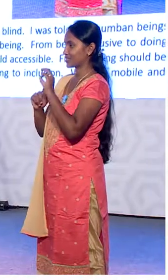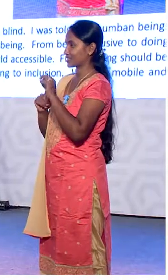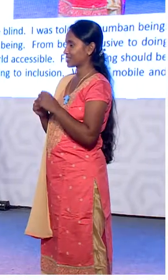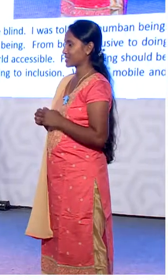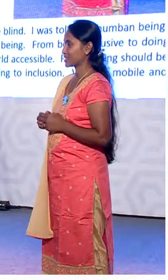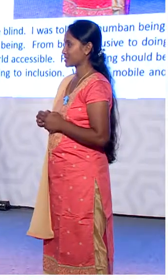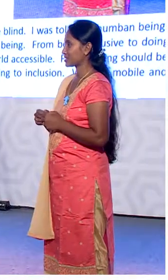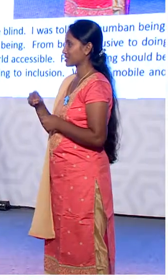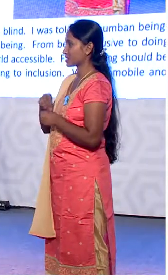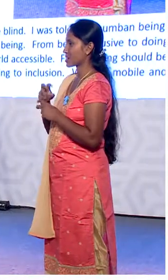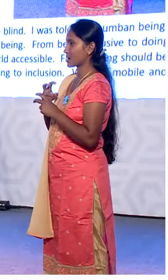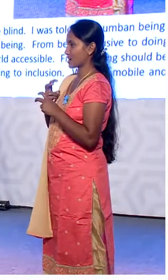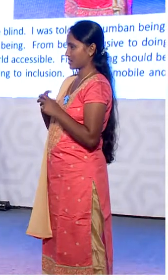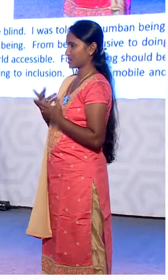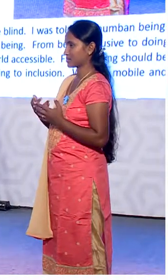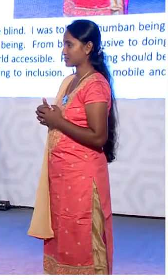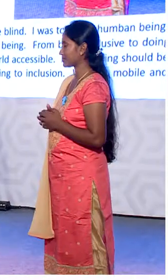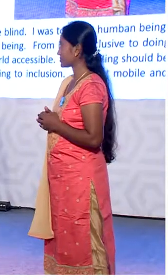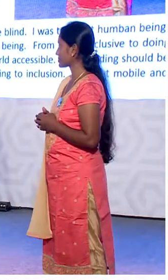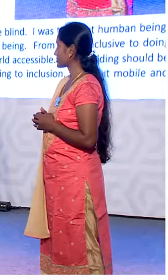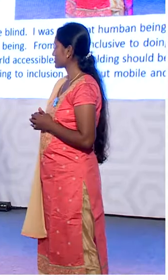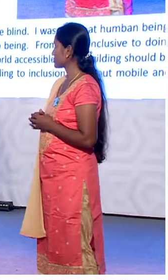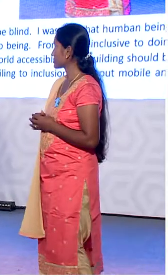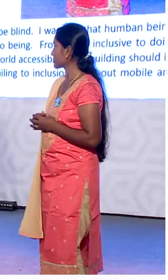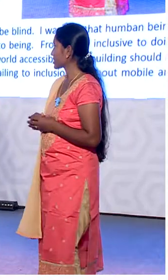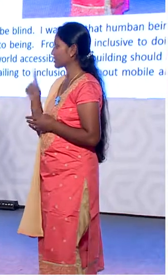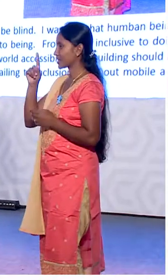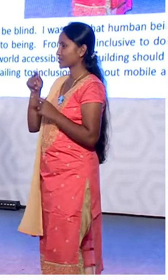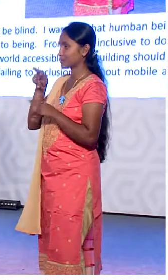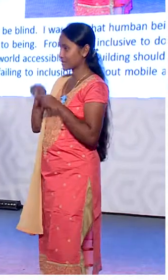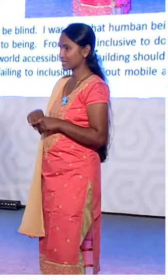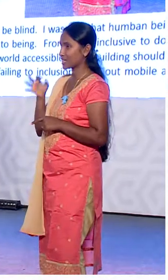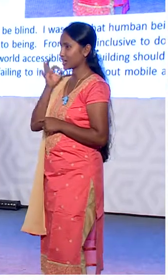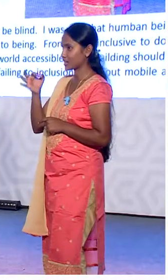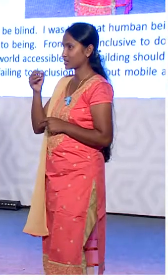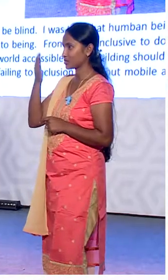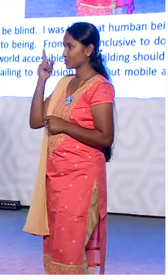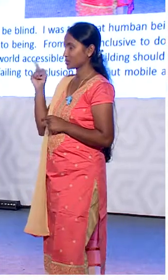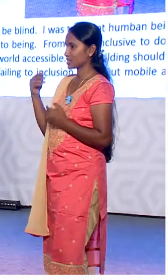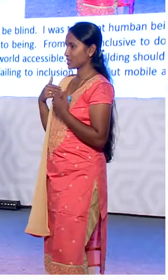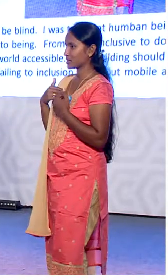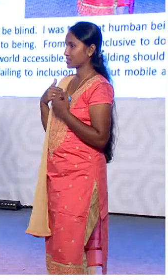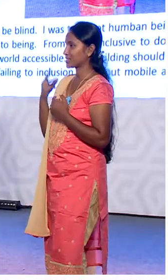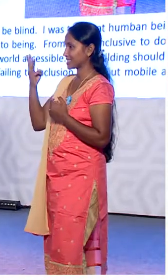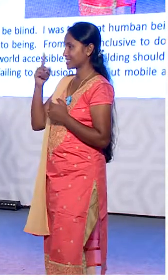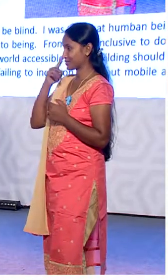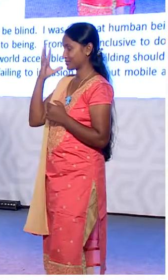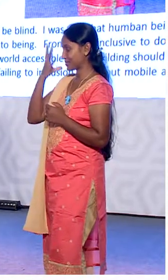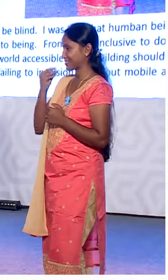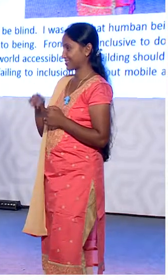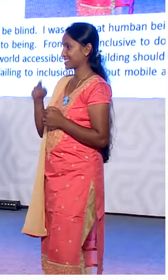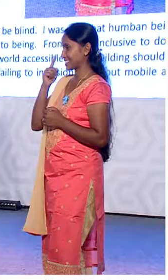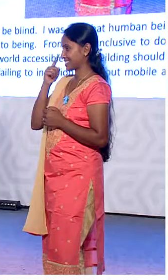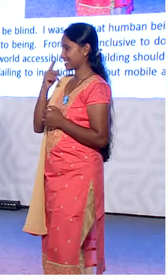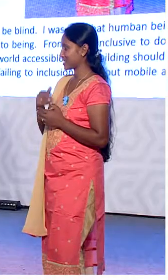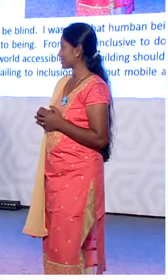stereotypic, and people do not want to be labeled. And one person asked me, because I have three beautiful girls. This morning I